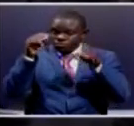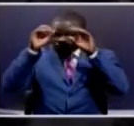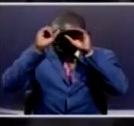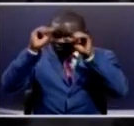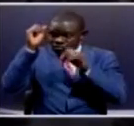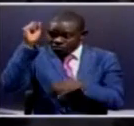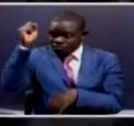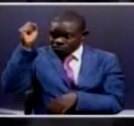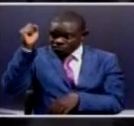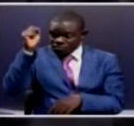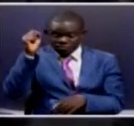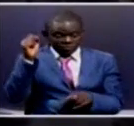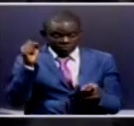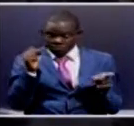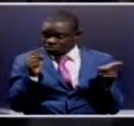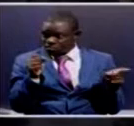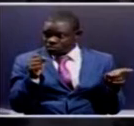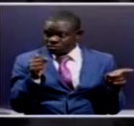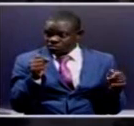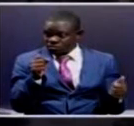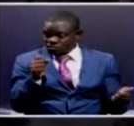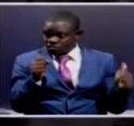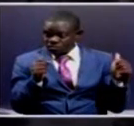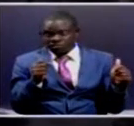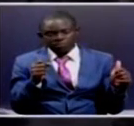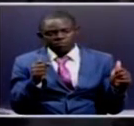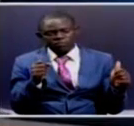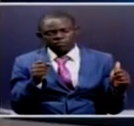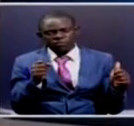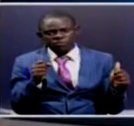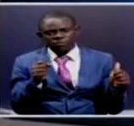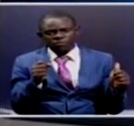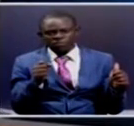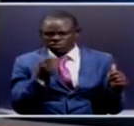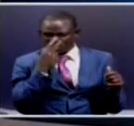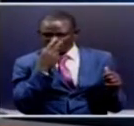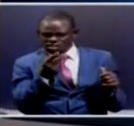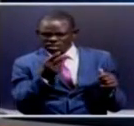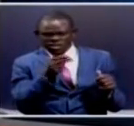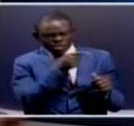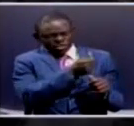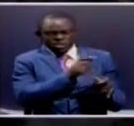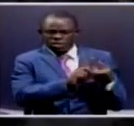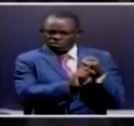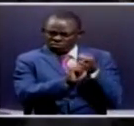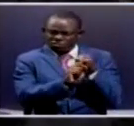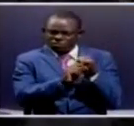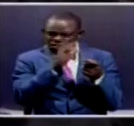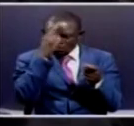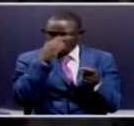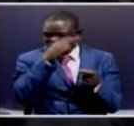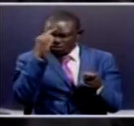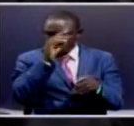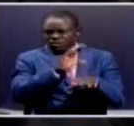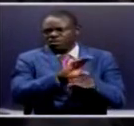follow that line. Follow suit and toe that line. And as a party you did. And find excuses why PF